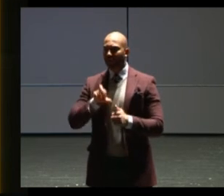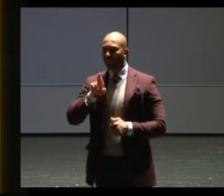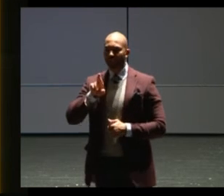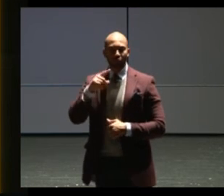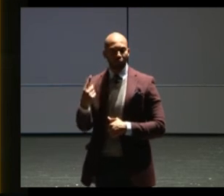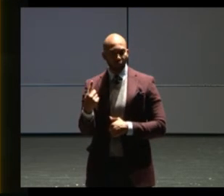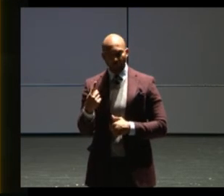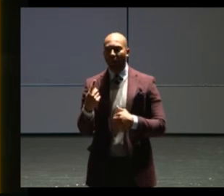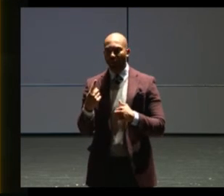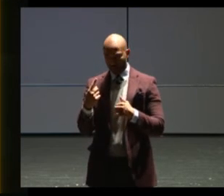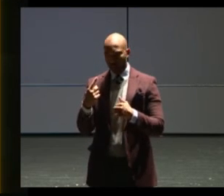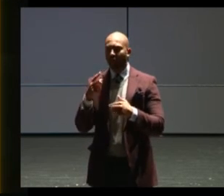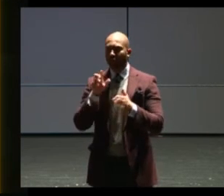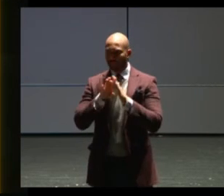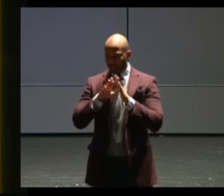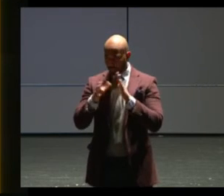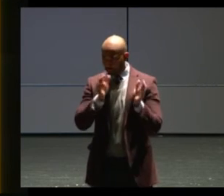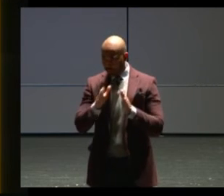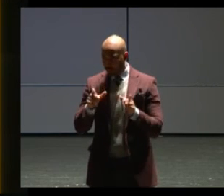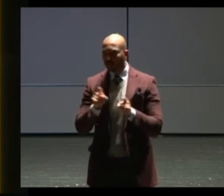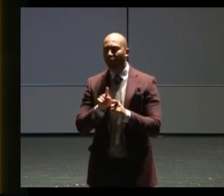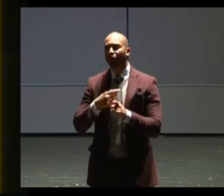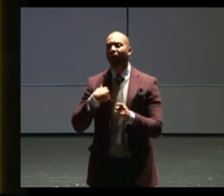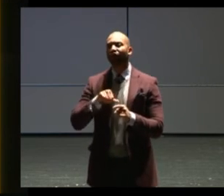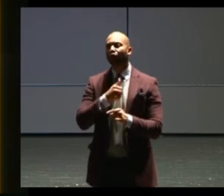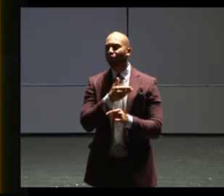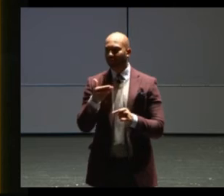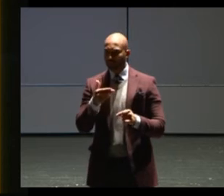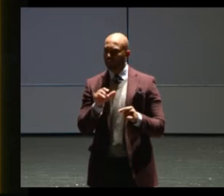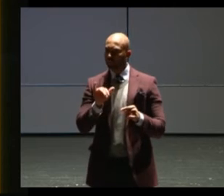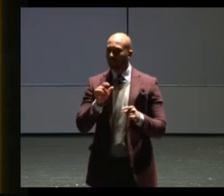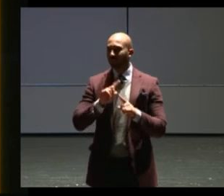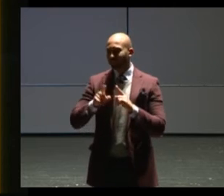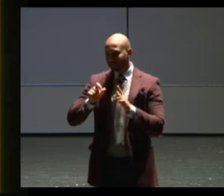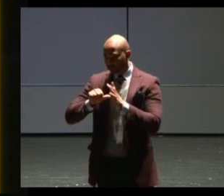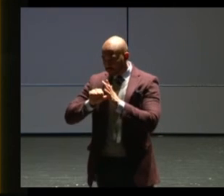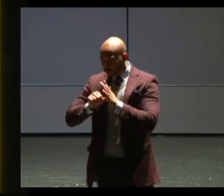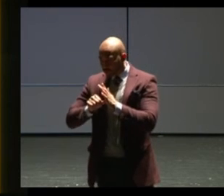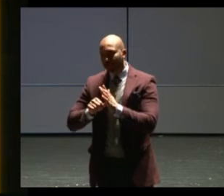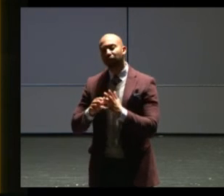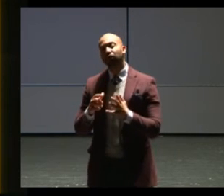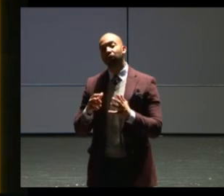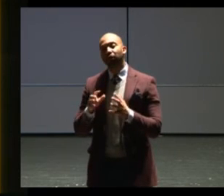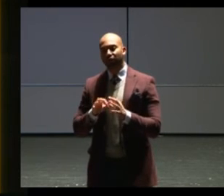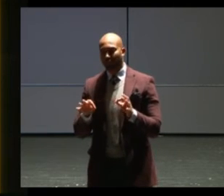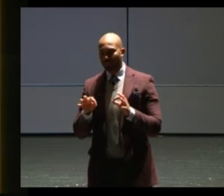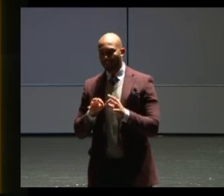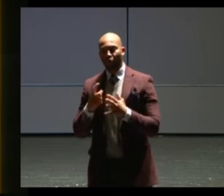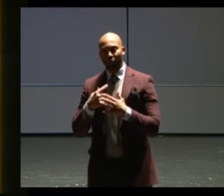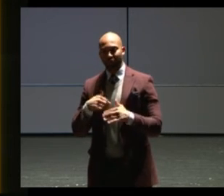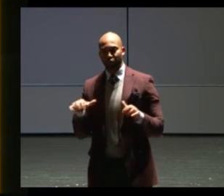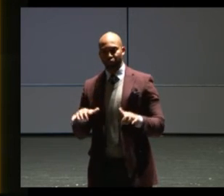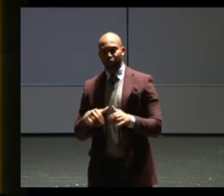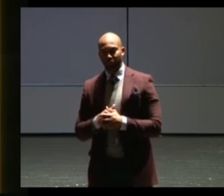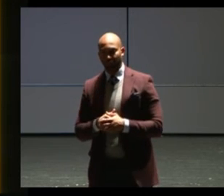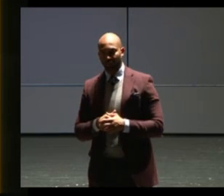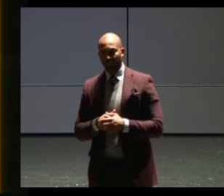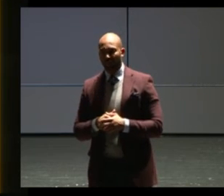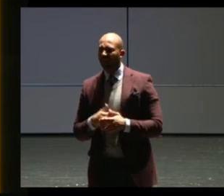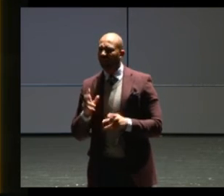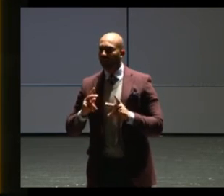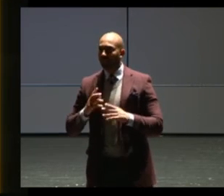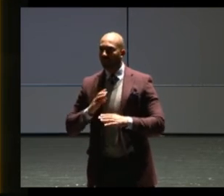communication plan, and we've got a number of other areas, but we need to continue stressing the value of all that we do. Moving from defense